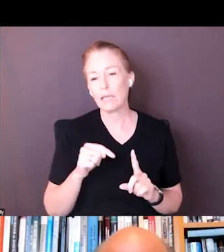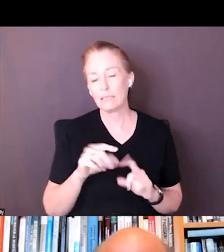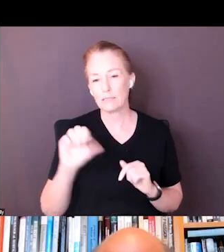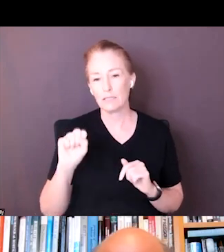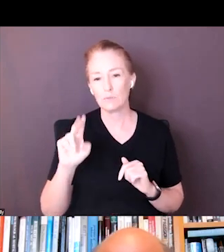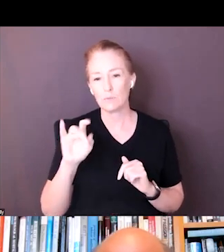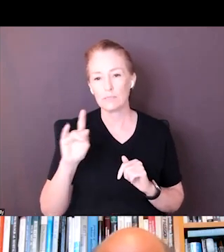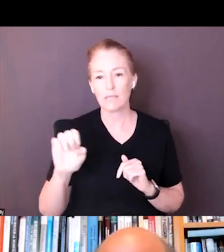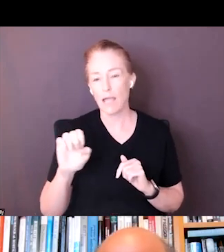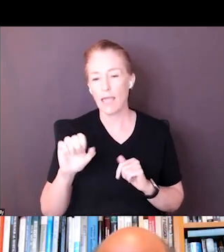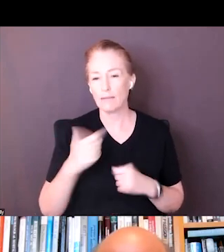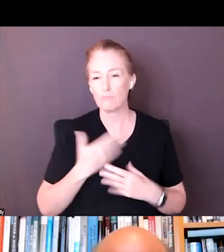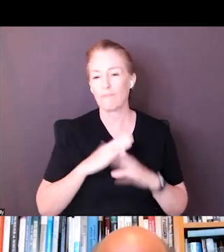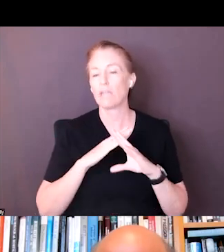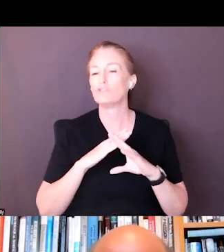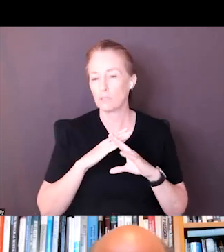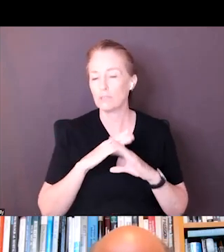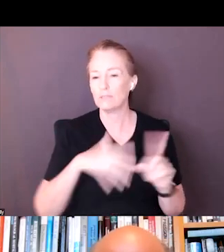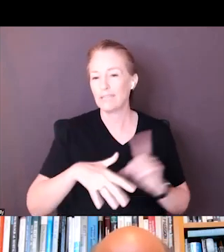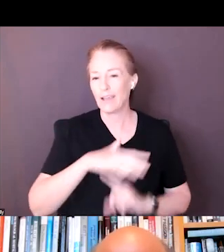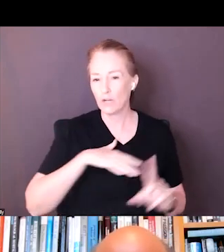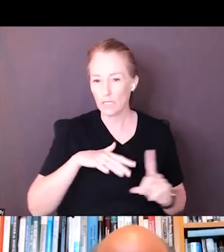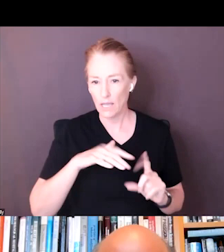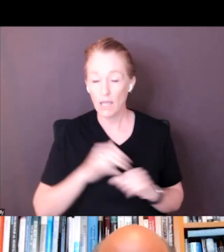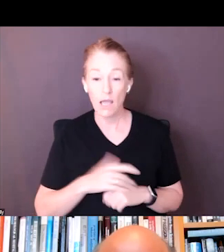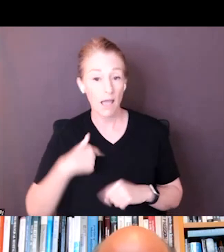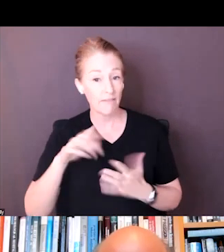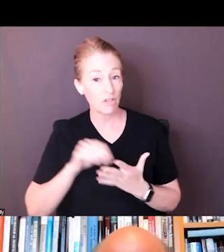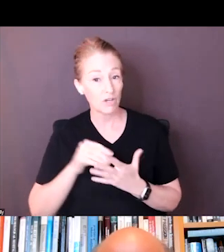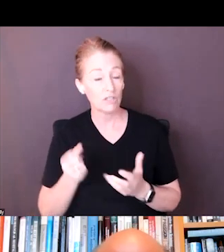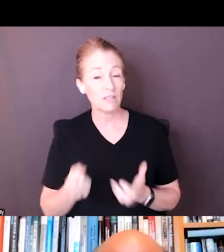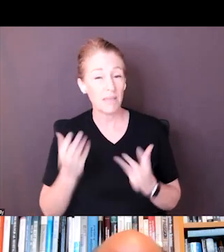yet I've learned many things from Stefan and his team and the